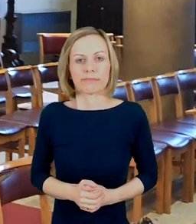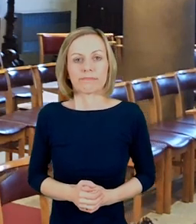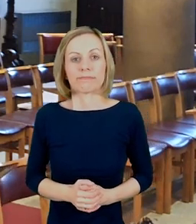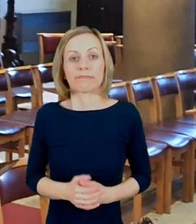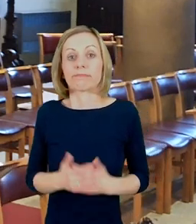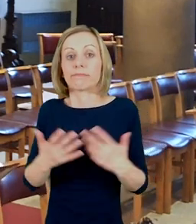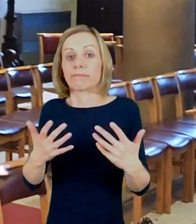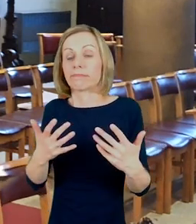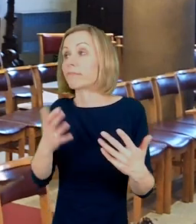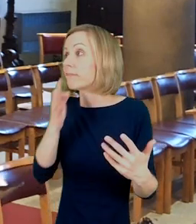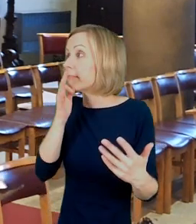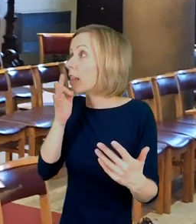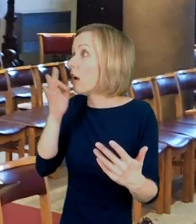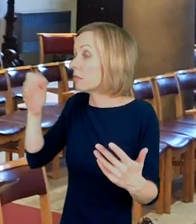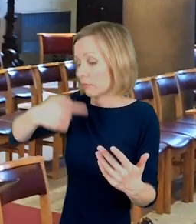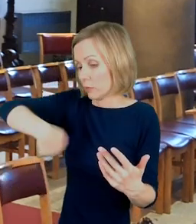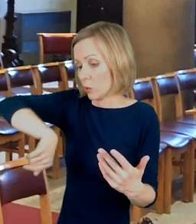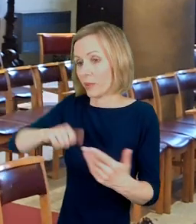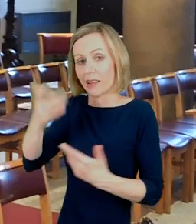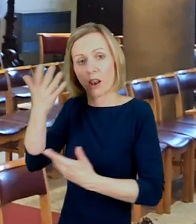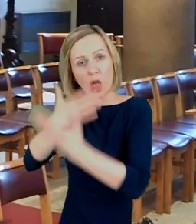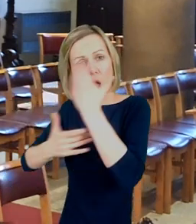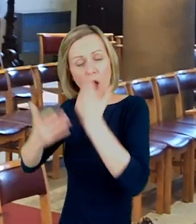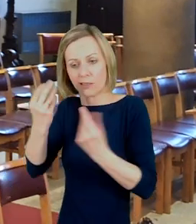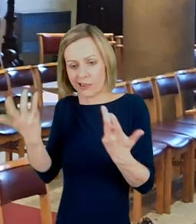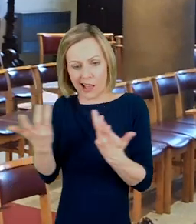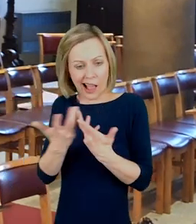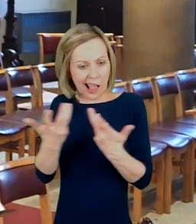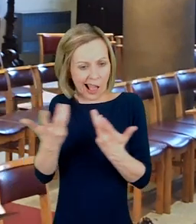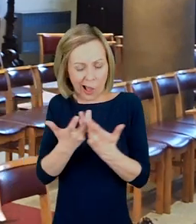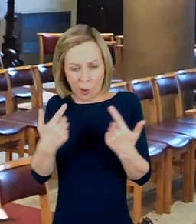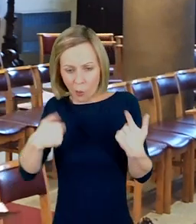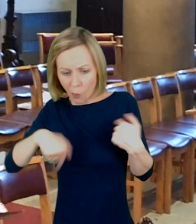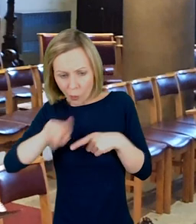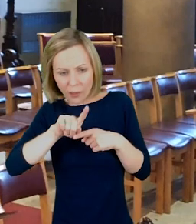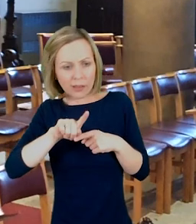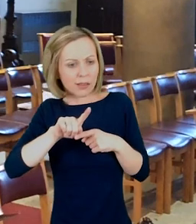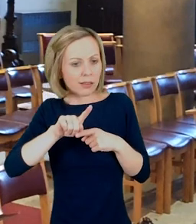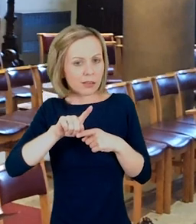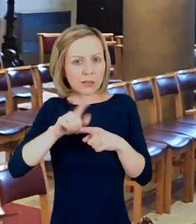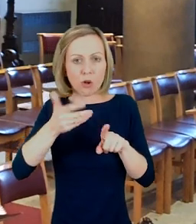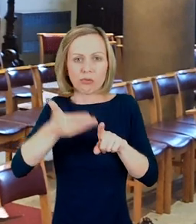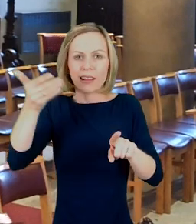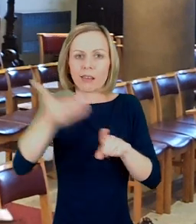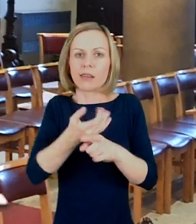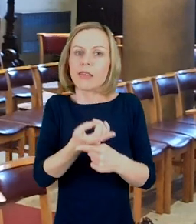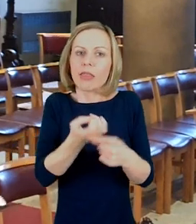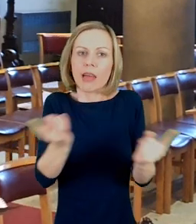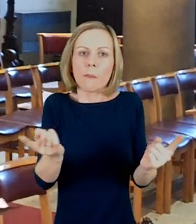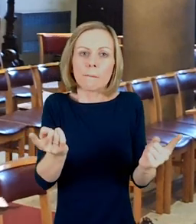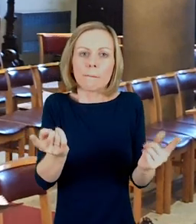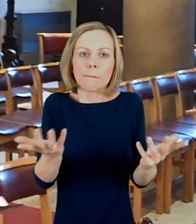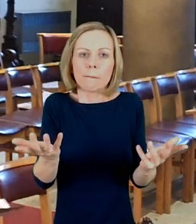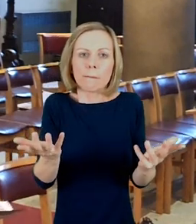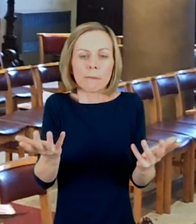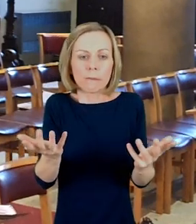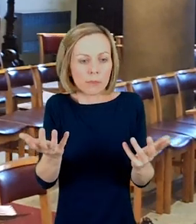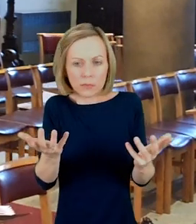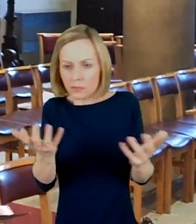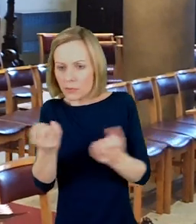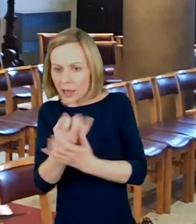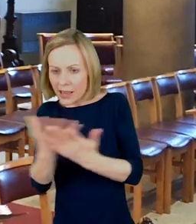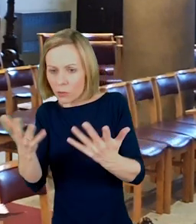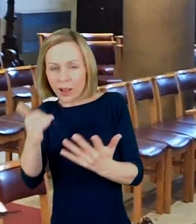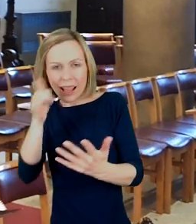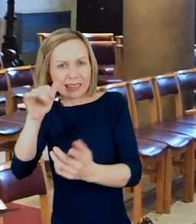We ask that we might learn better to play our part in noticing the unnoticed, reaching out to the